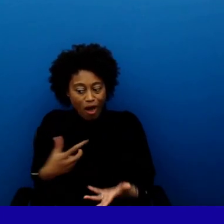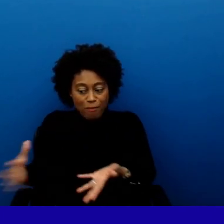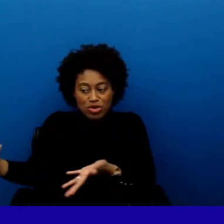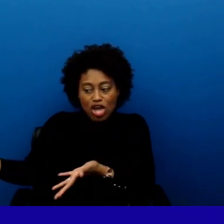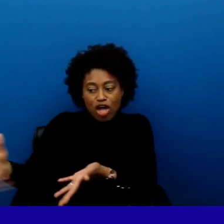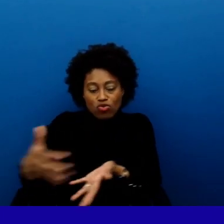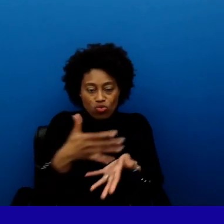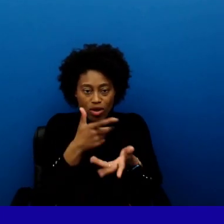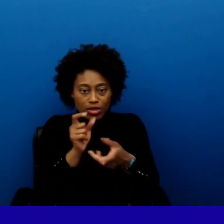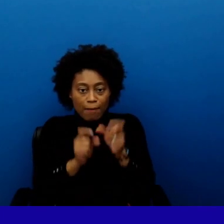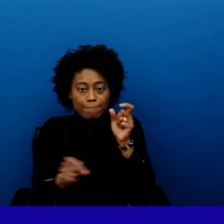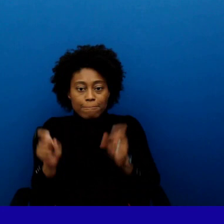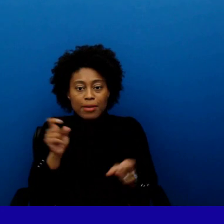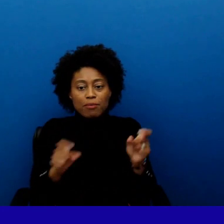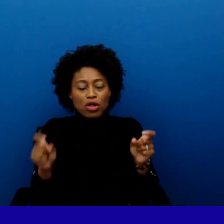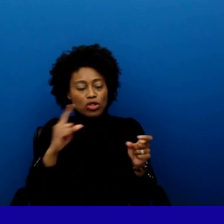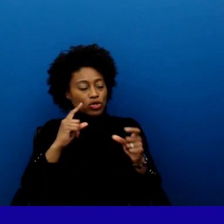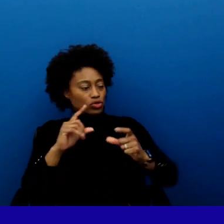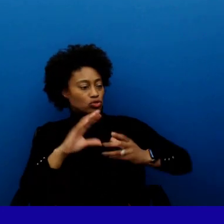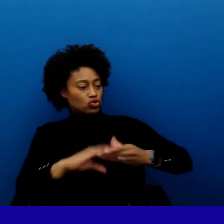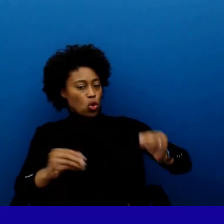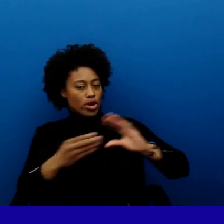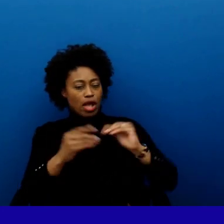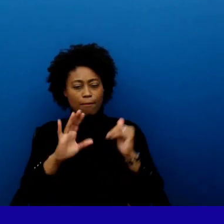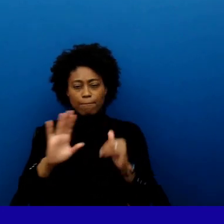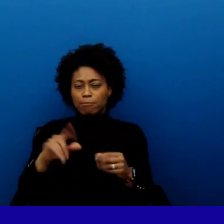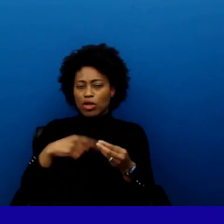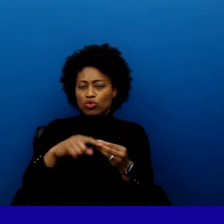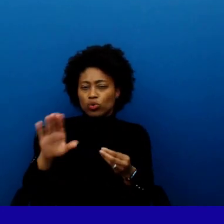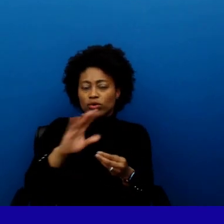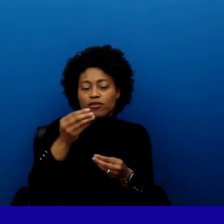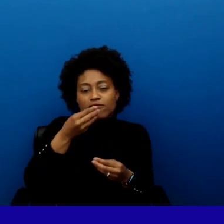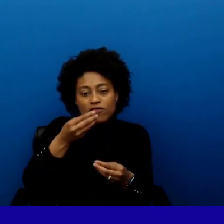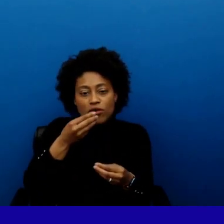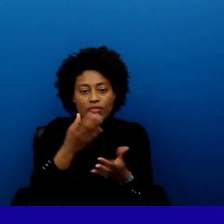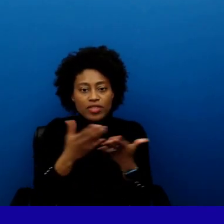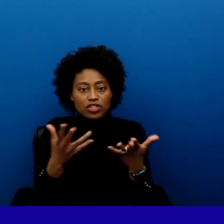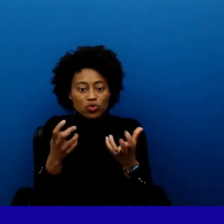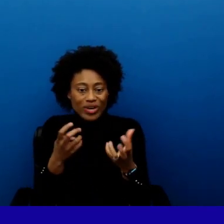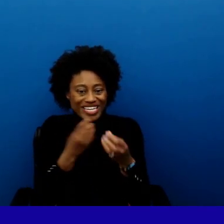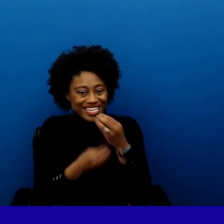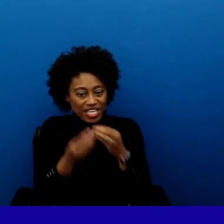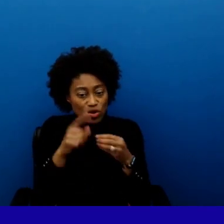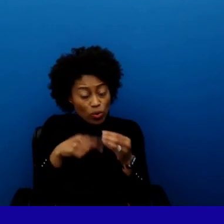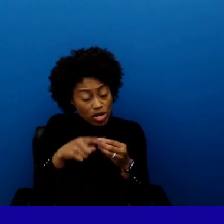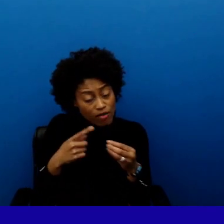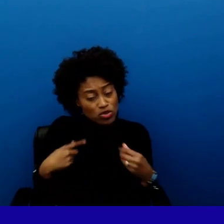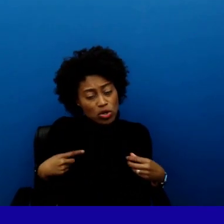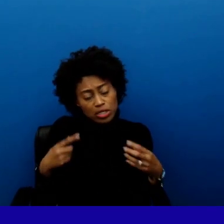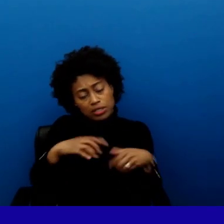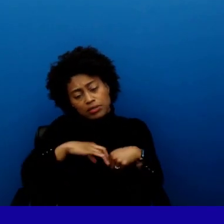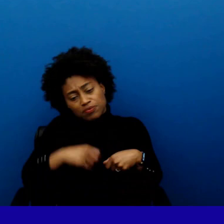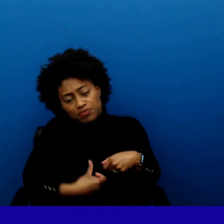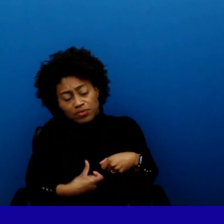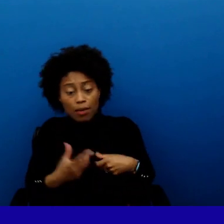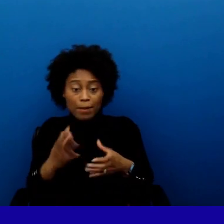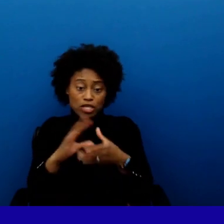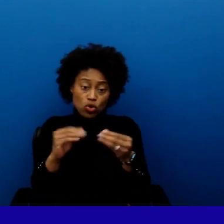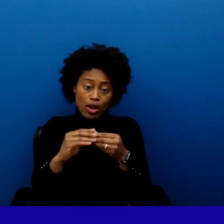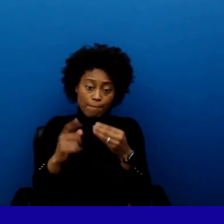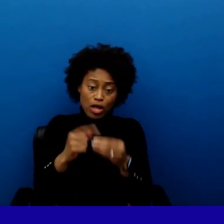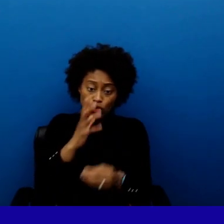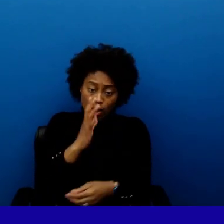I'm gathering people's stories about like the foods that they think about the things that they want to eat when they're grieving.